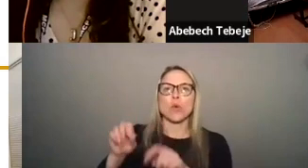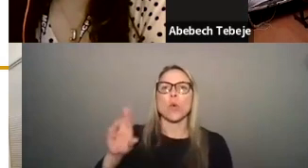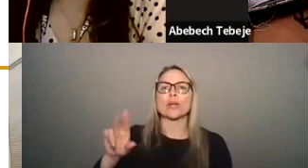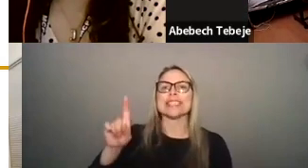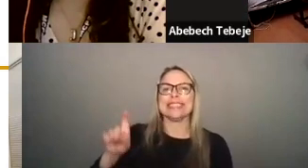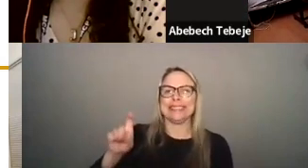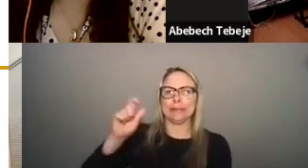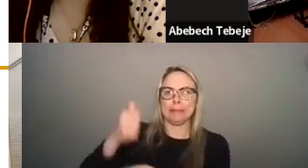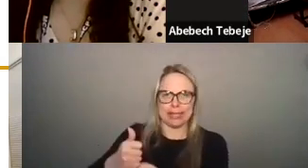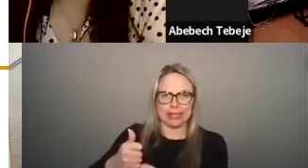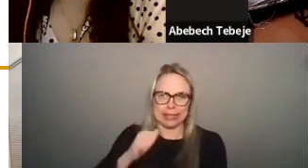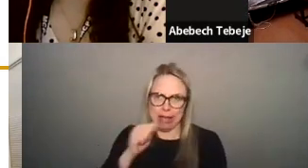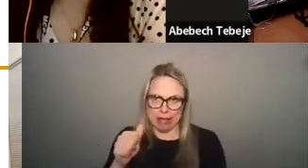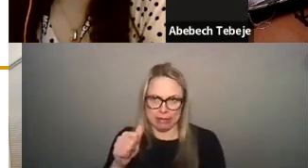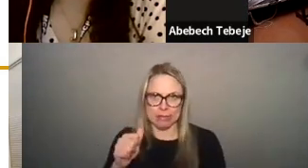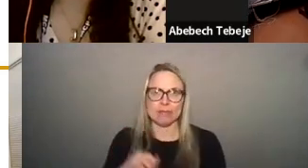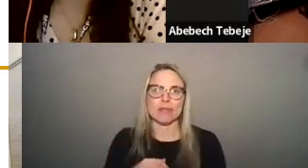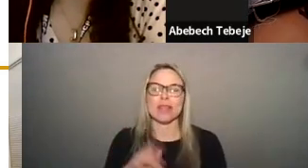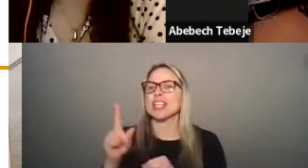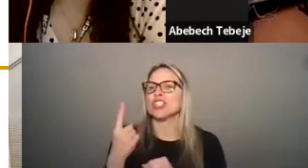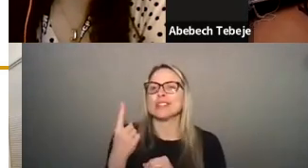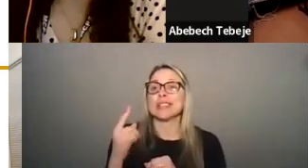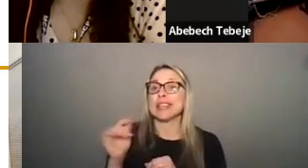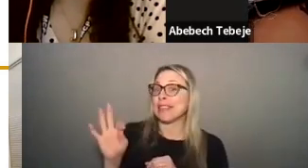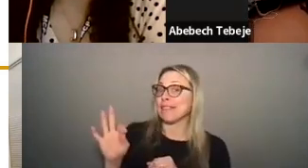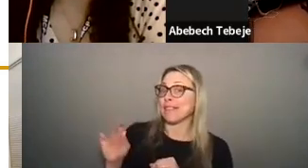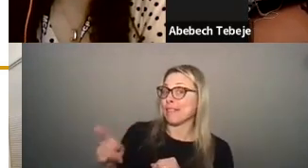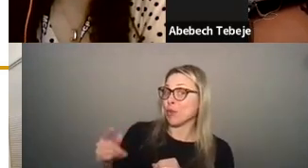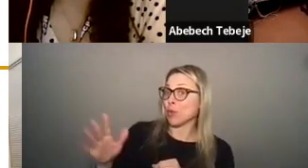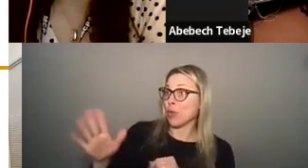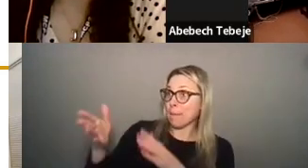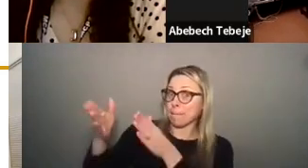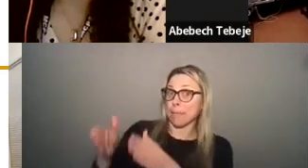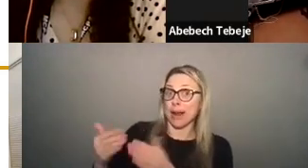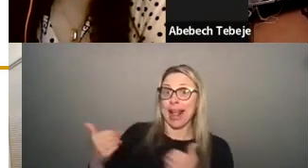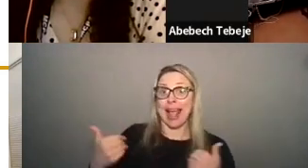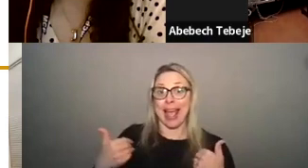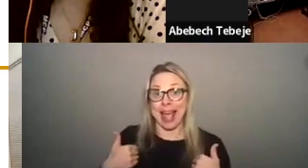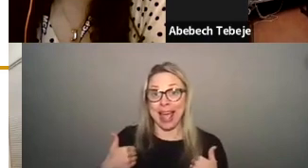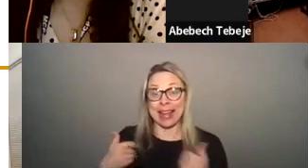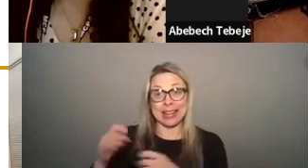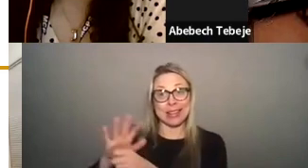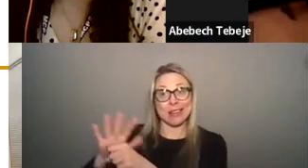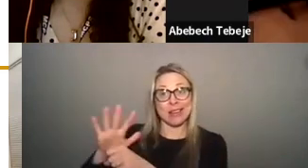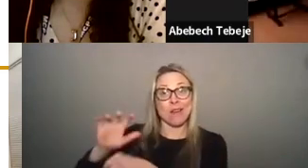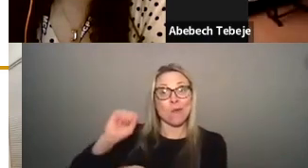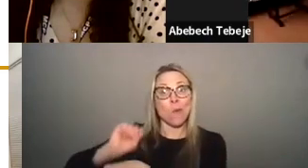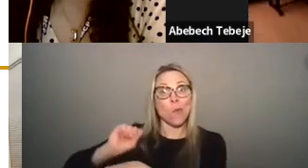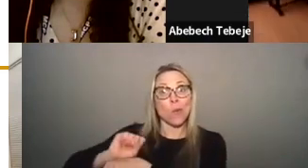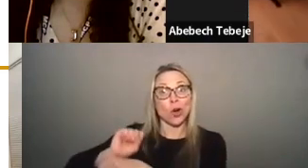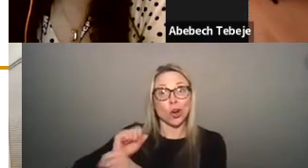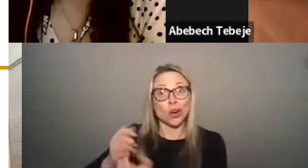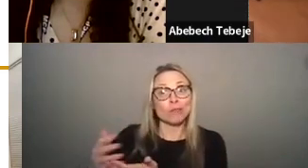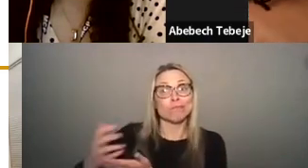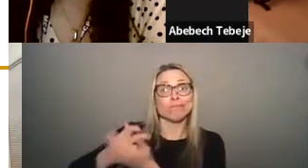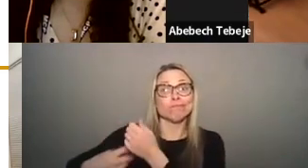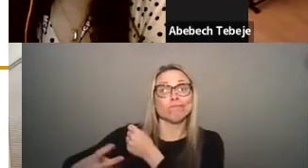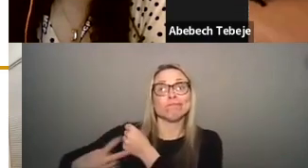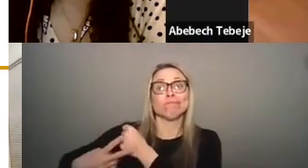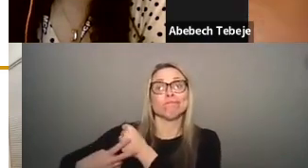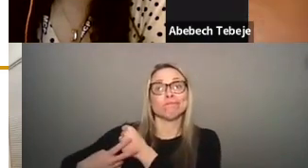is simply, they either had your loved one had enough work quarters